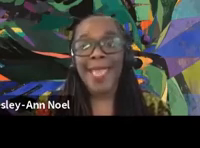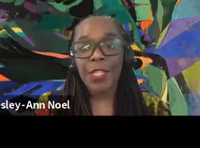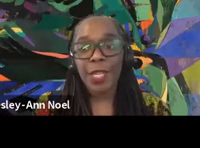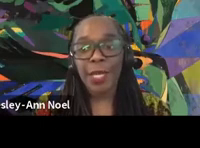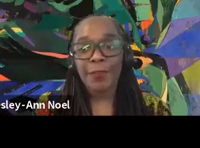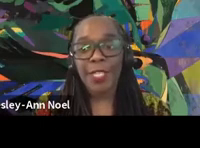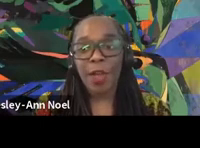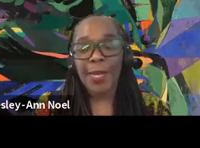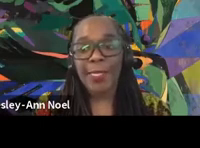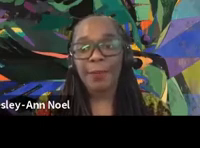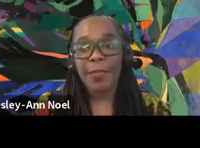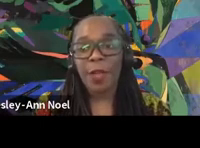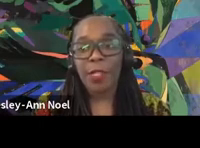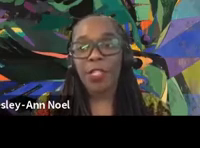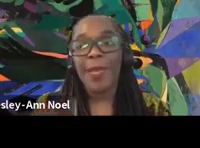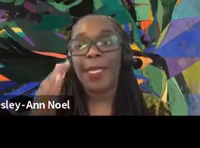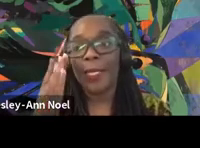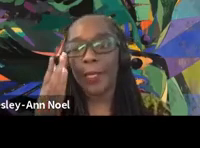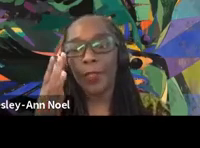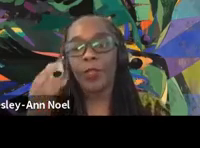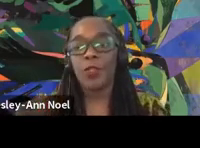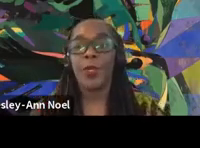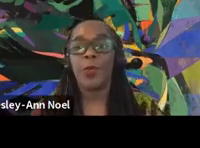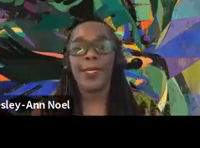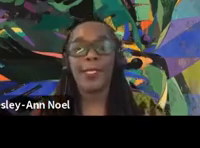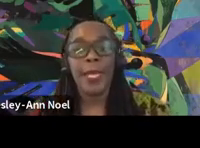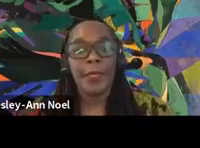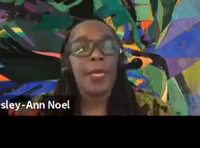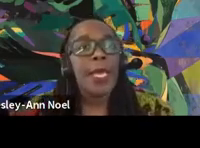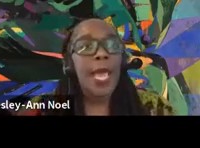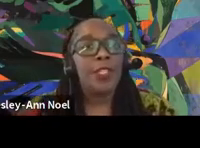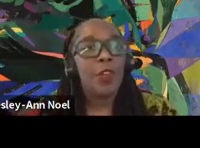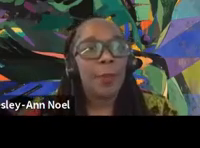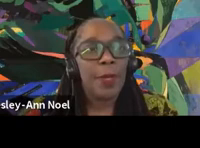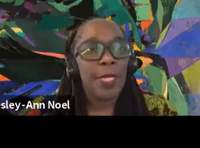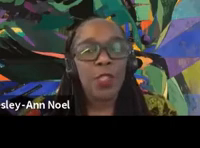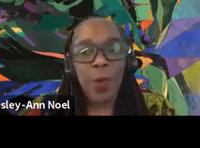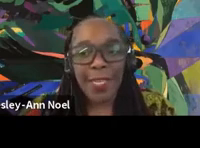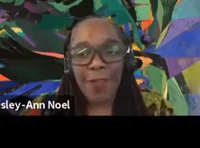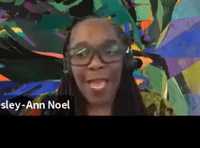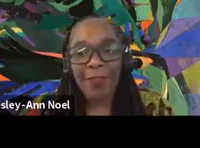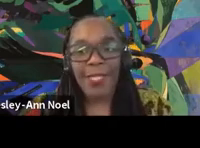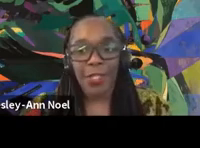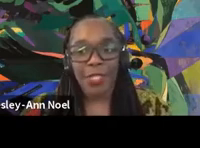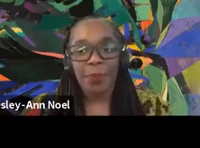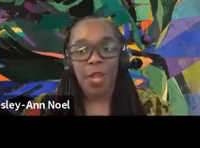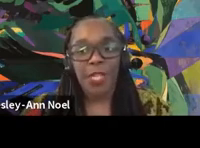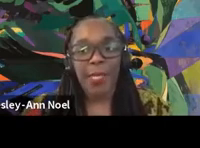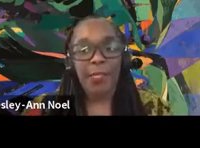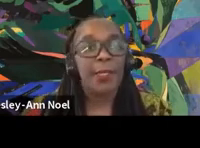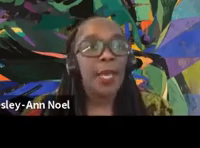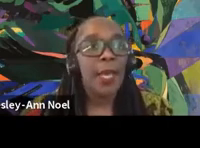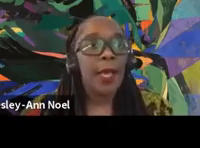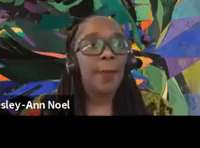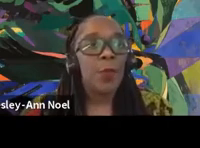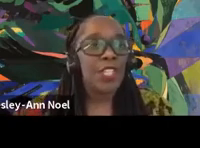a section of decolonizing methodologies by Linda Tuhiwai Smith. And she talks about these 25 indigenous